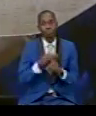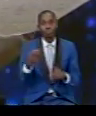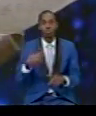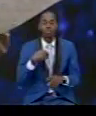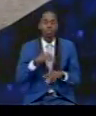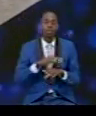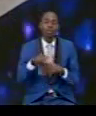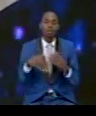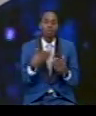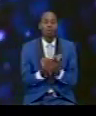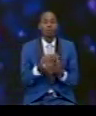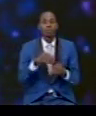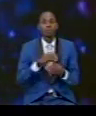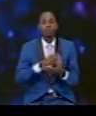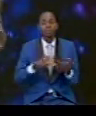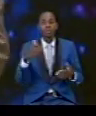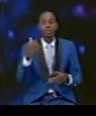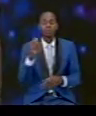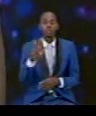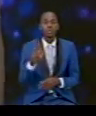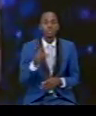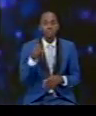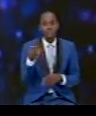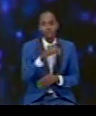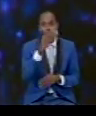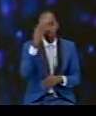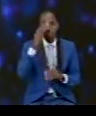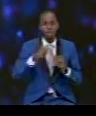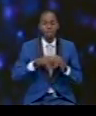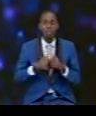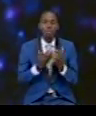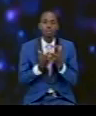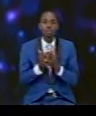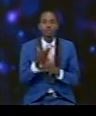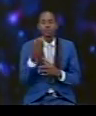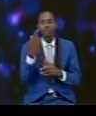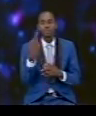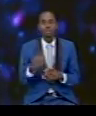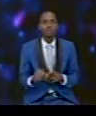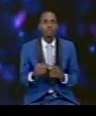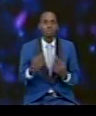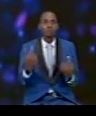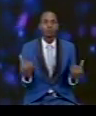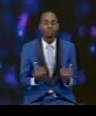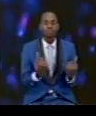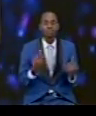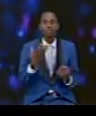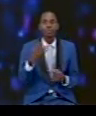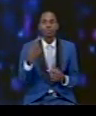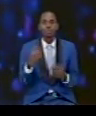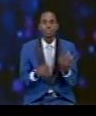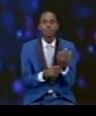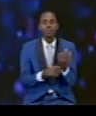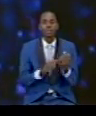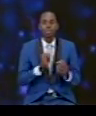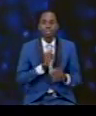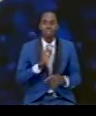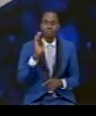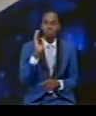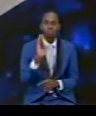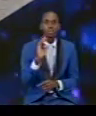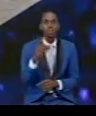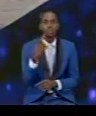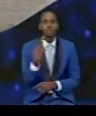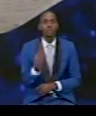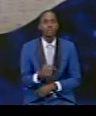foreign you know house through the infirmity of the flesh I preached the